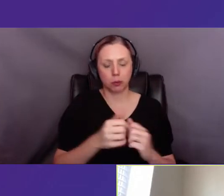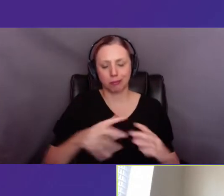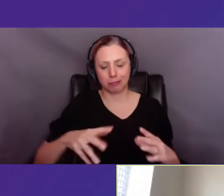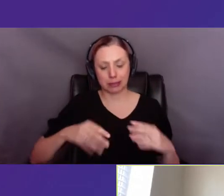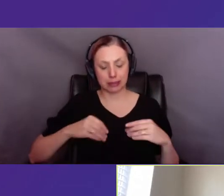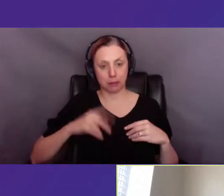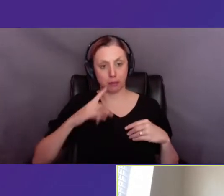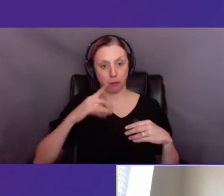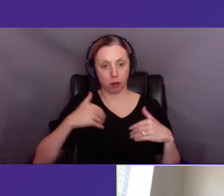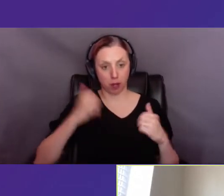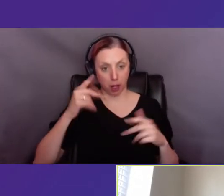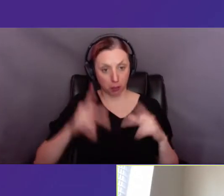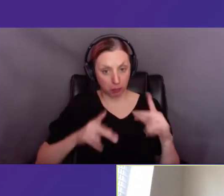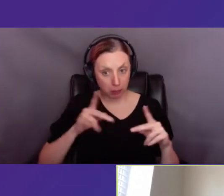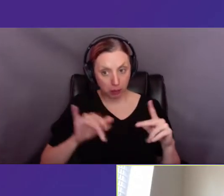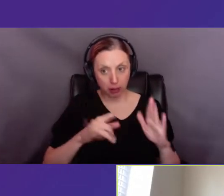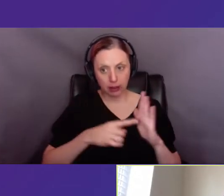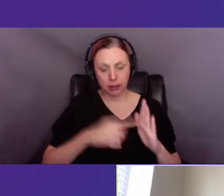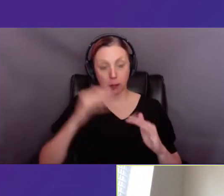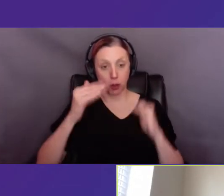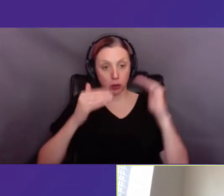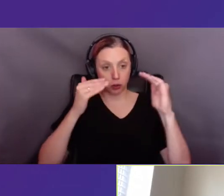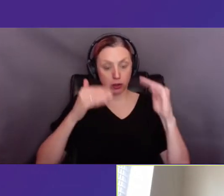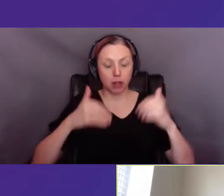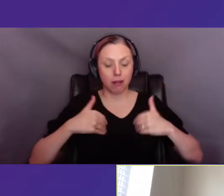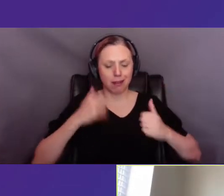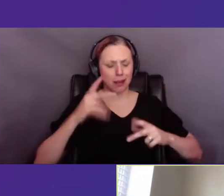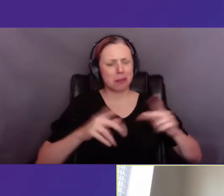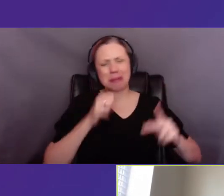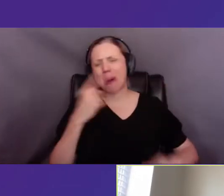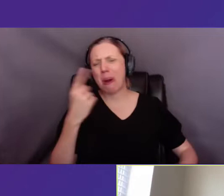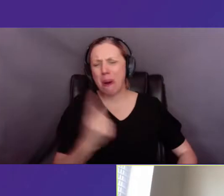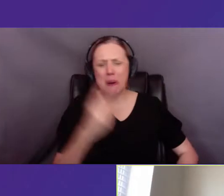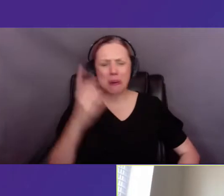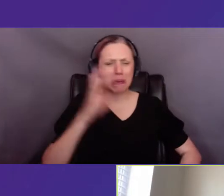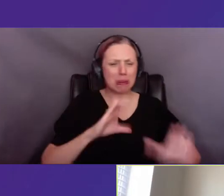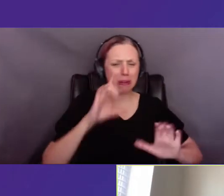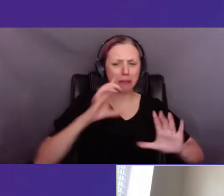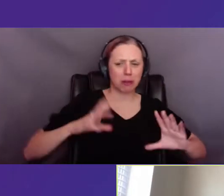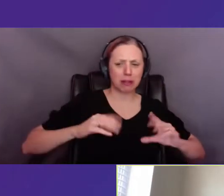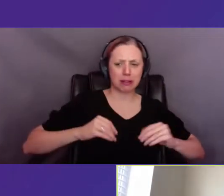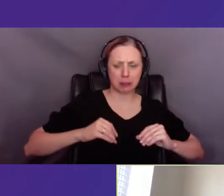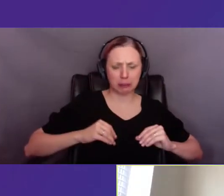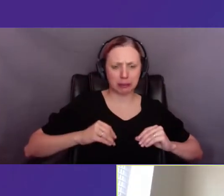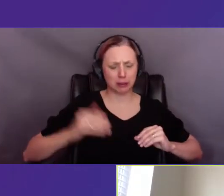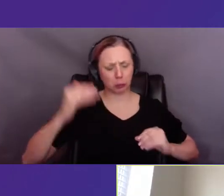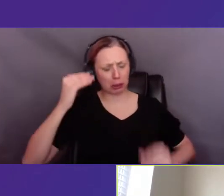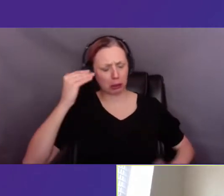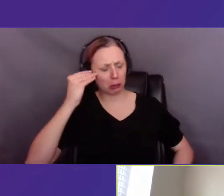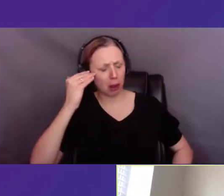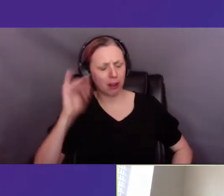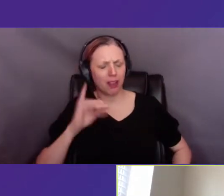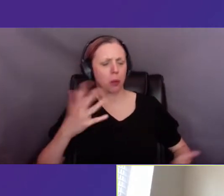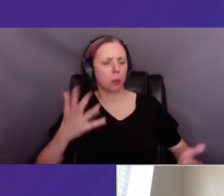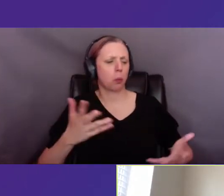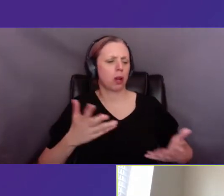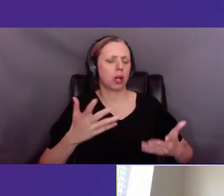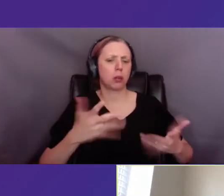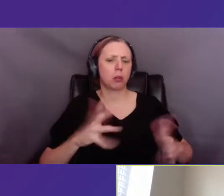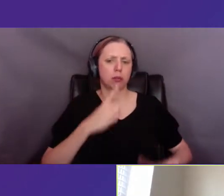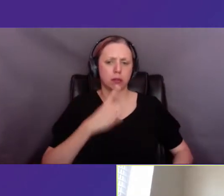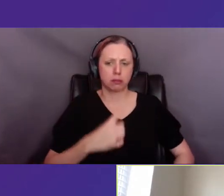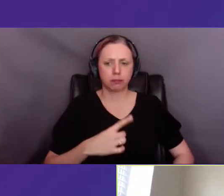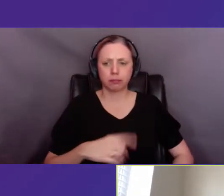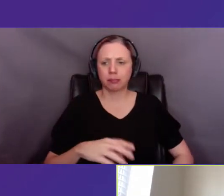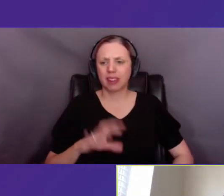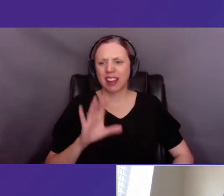like even adults, but young people are always seeking acceptance and to be acknowledged, just like what you just said. And